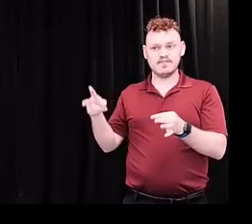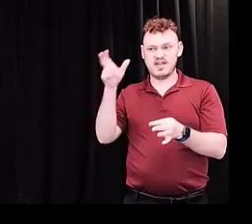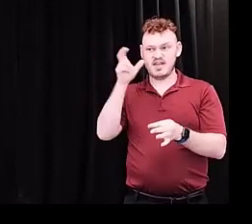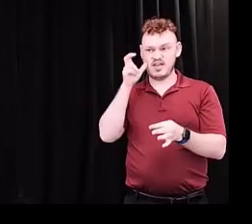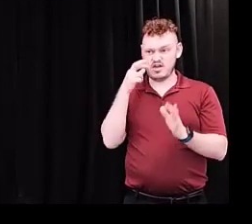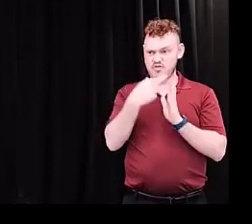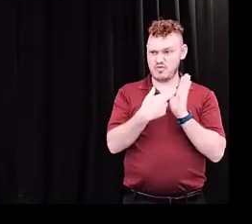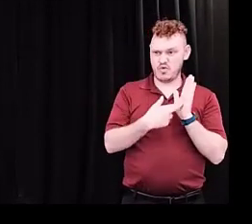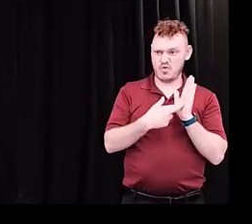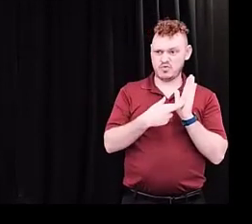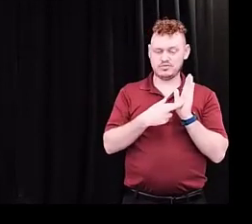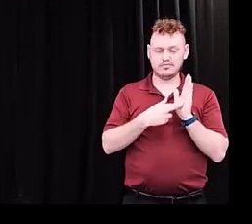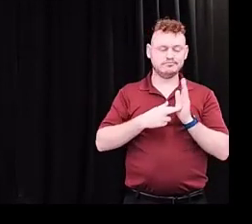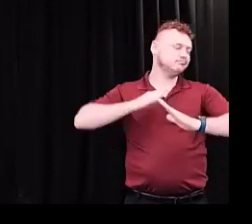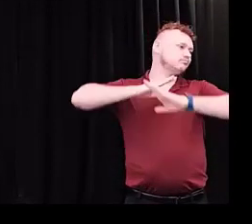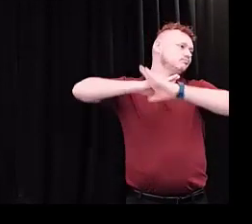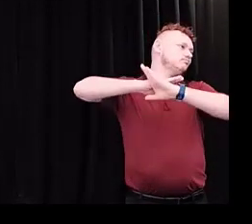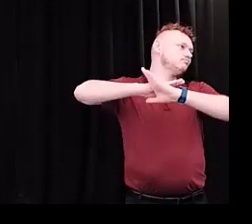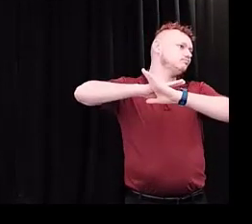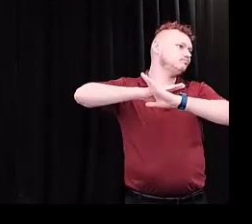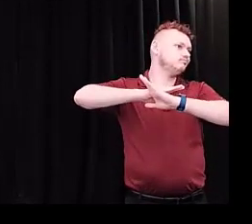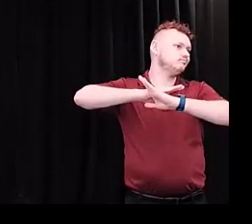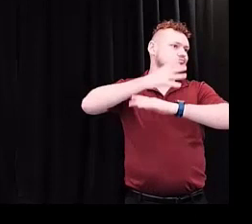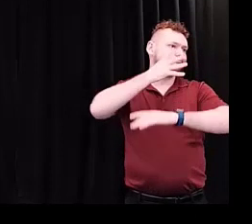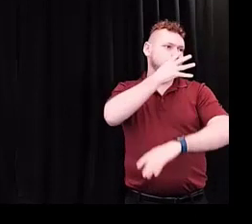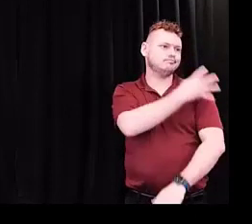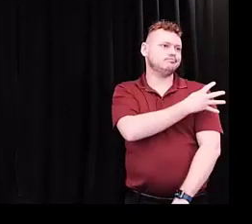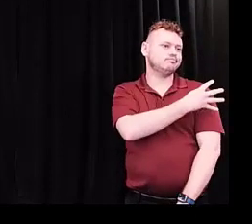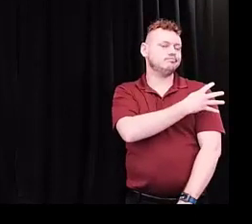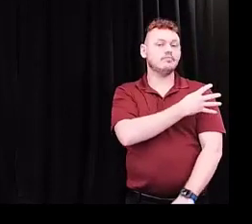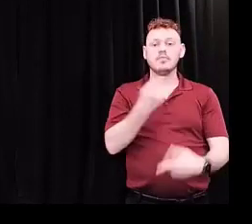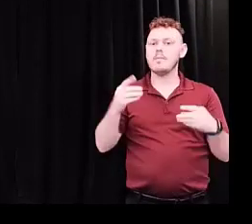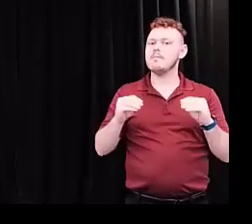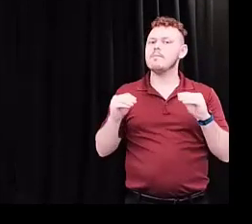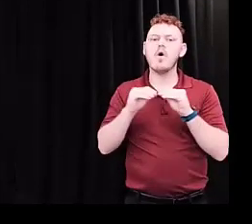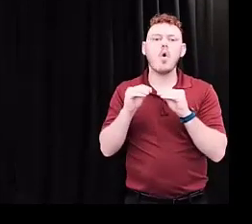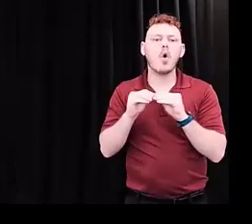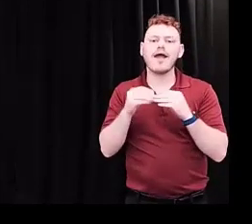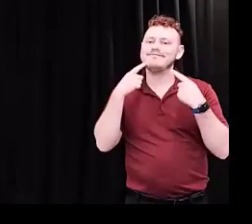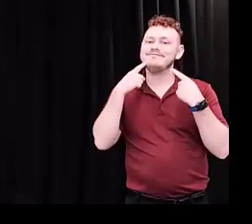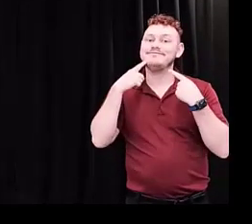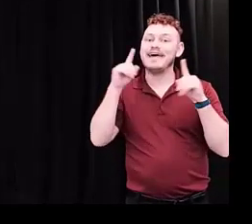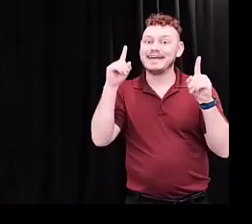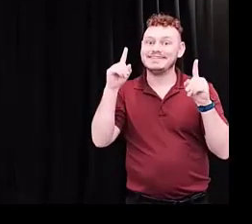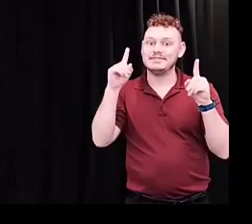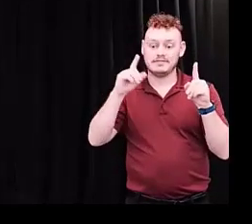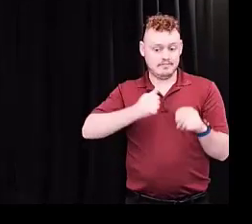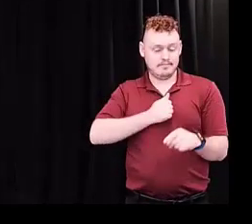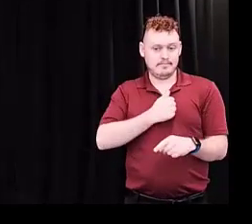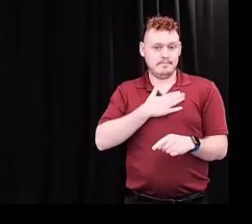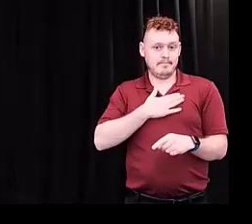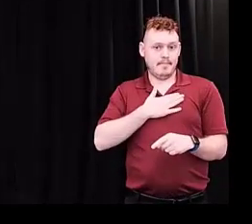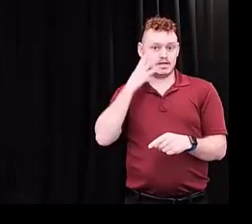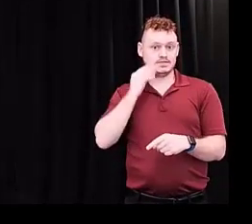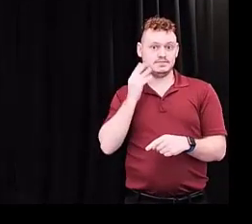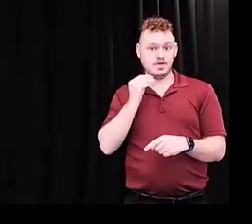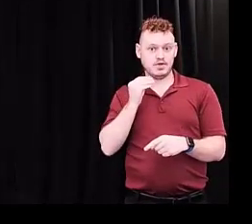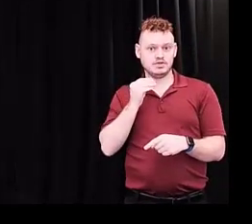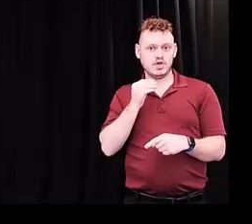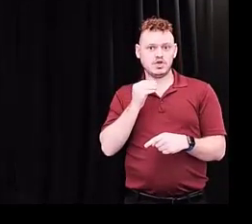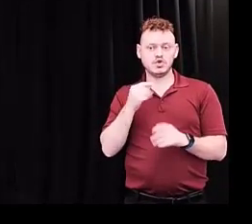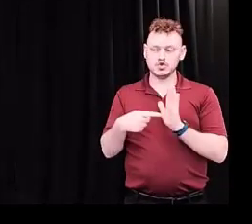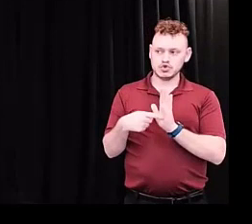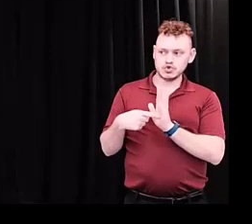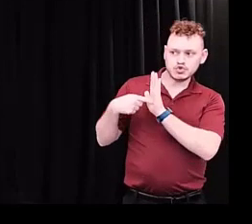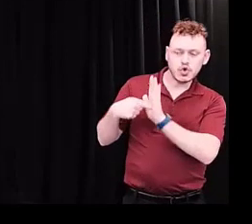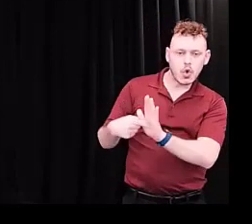rules and the wall goes up. But what's so much more effective, at least has been in my experience, is when you can show